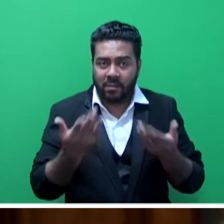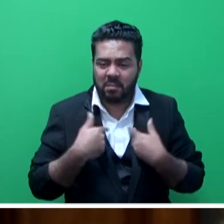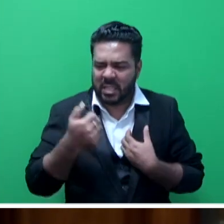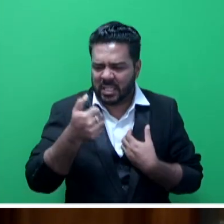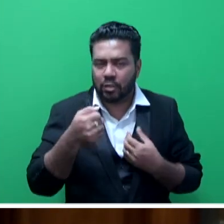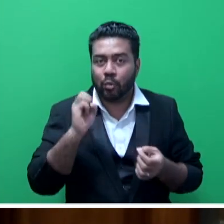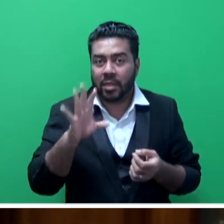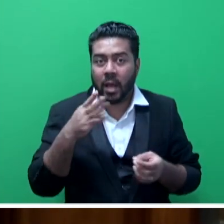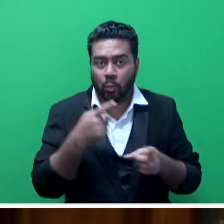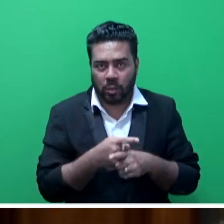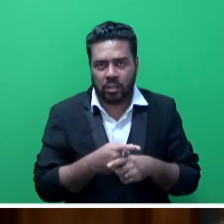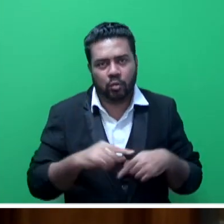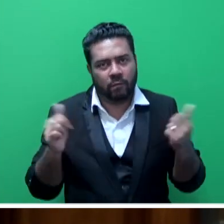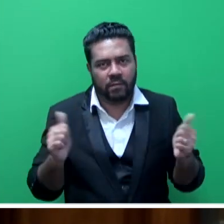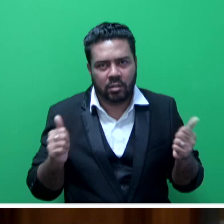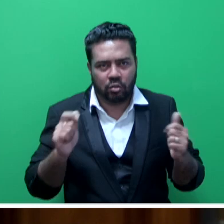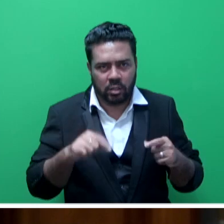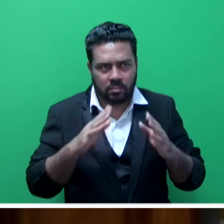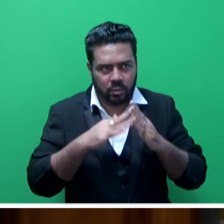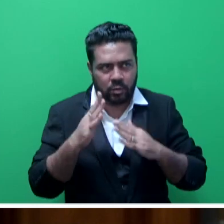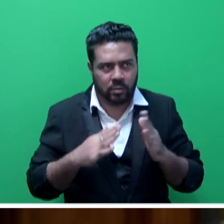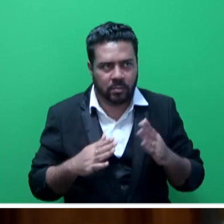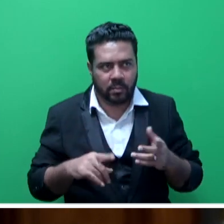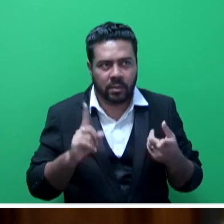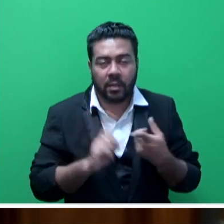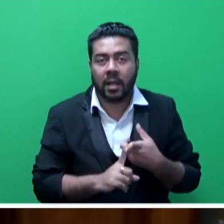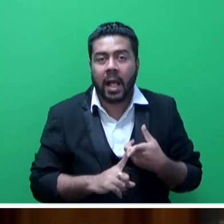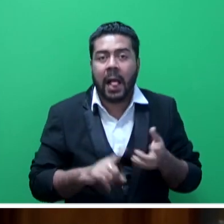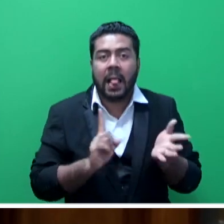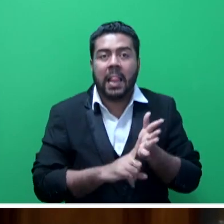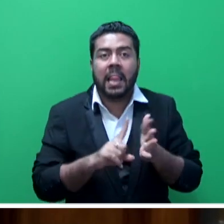10 weeks to complete these buildings. They are at Lekutu Secondary,